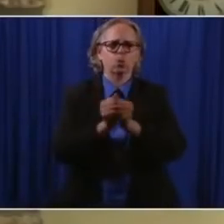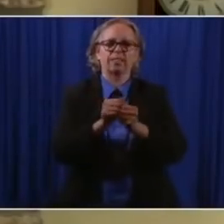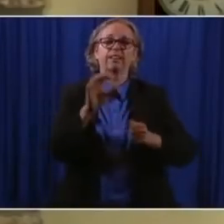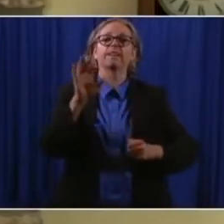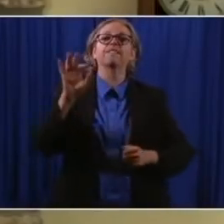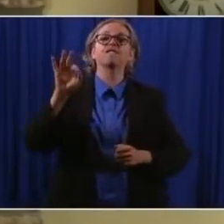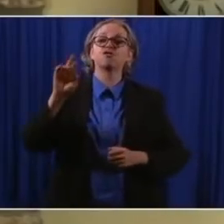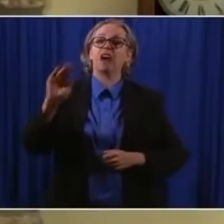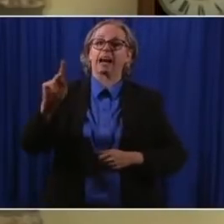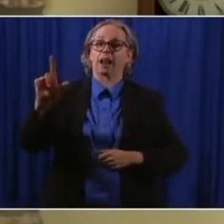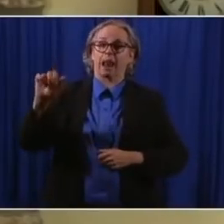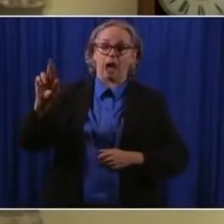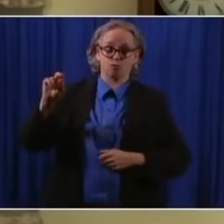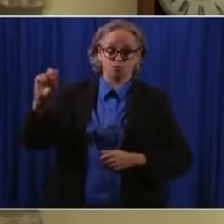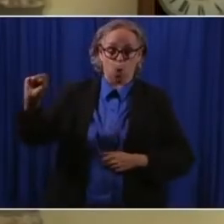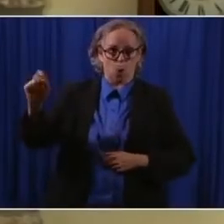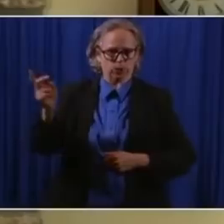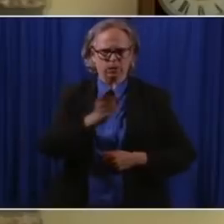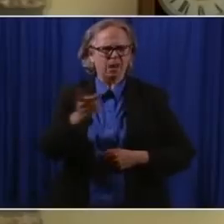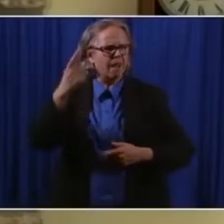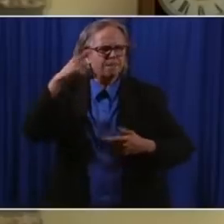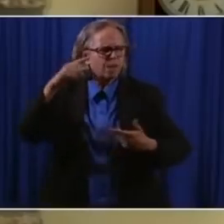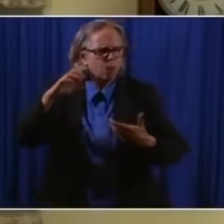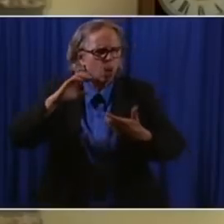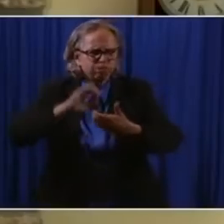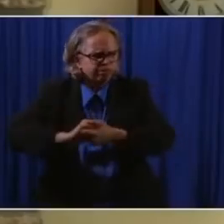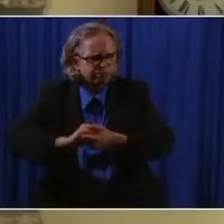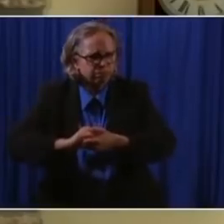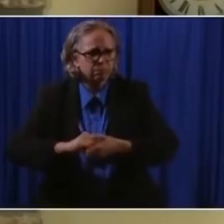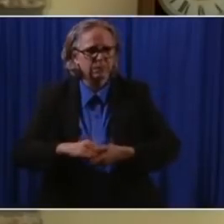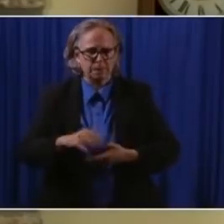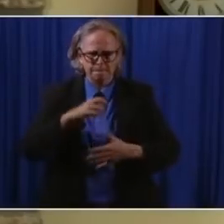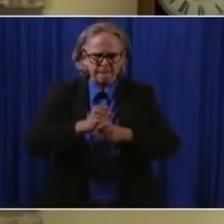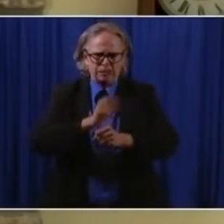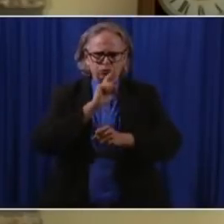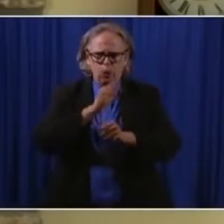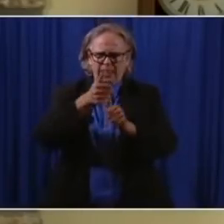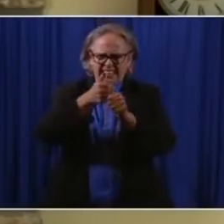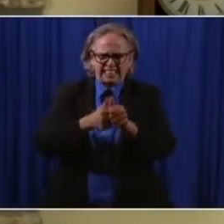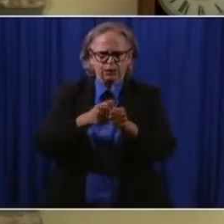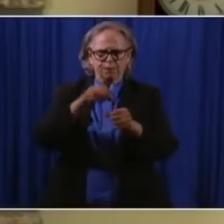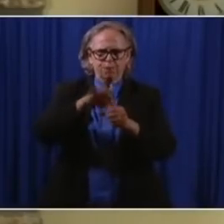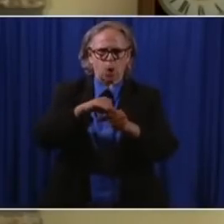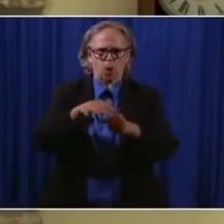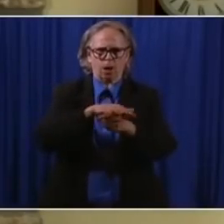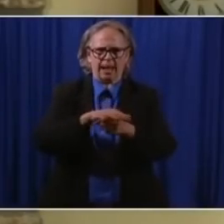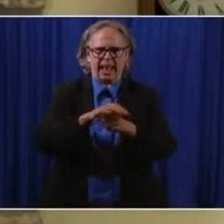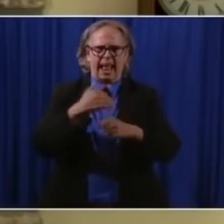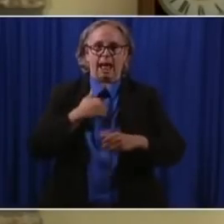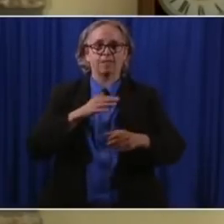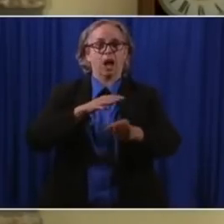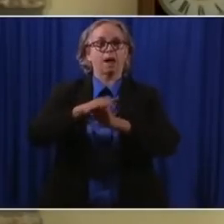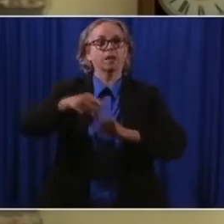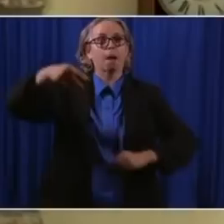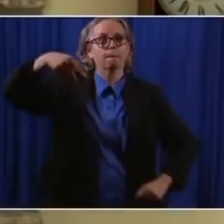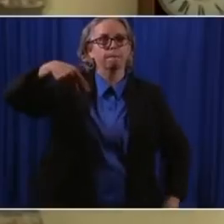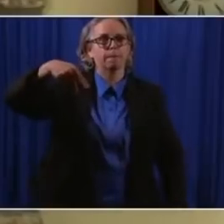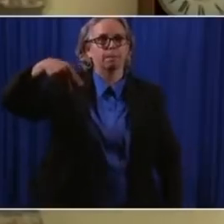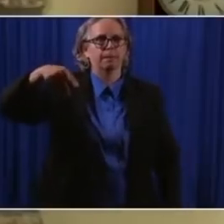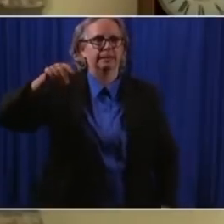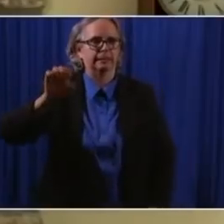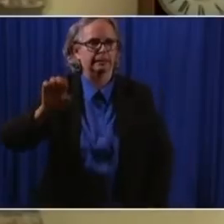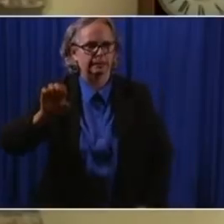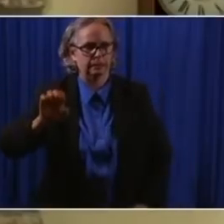resources they need to execute early in-person voting and voting on Election Day. We know there are many Ohioans who like to vote in